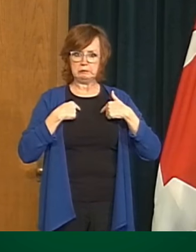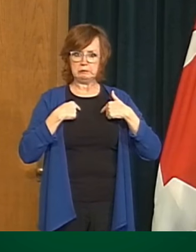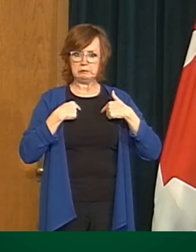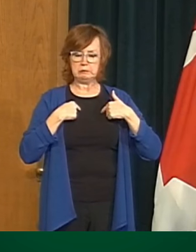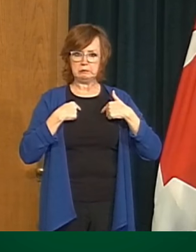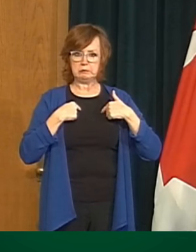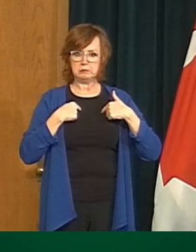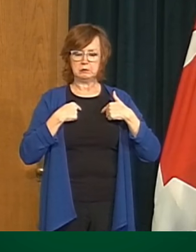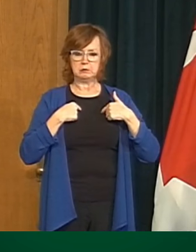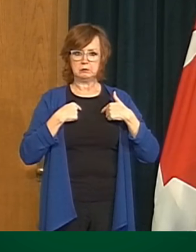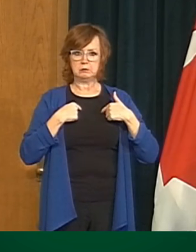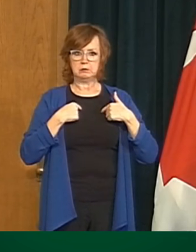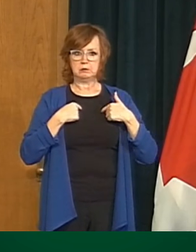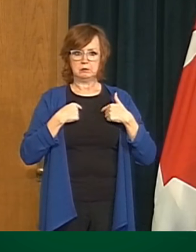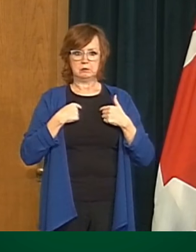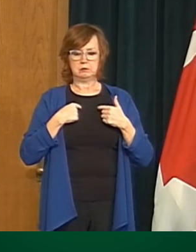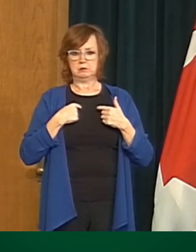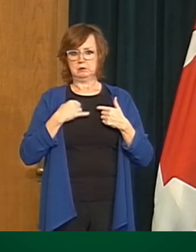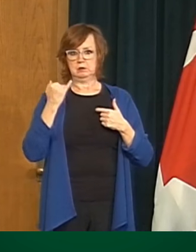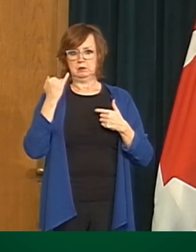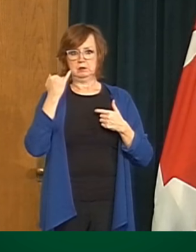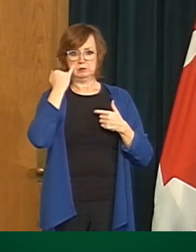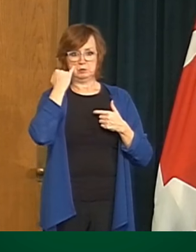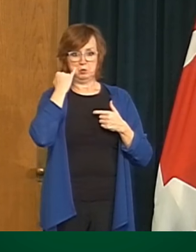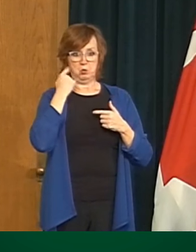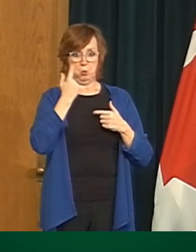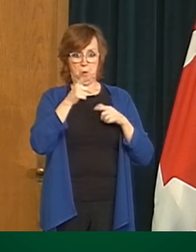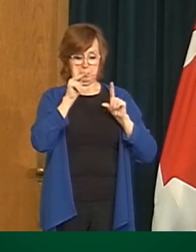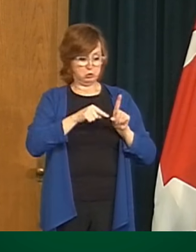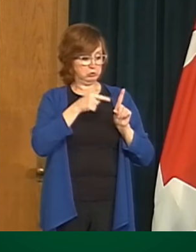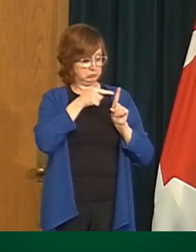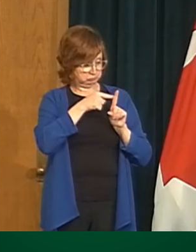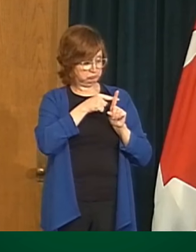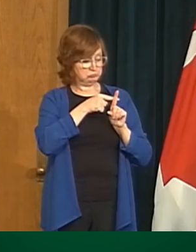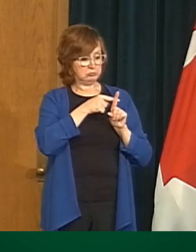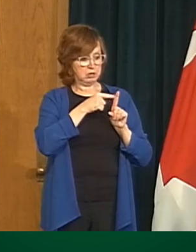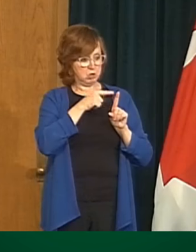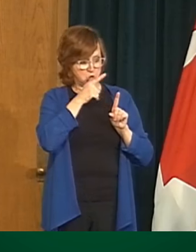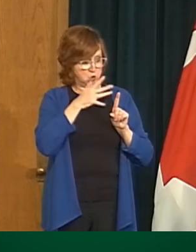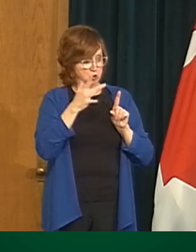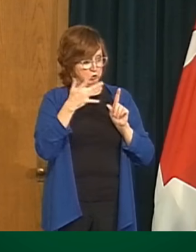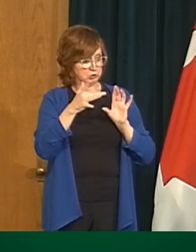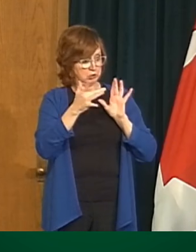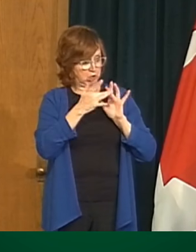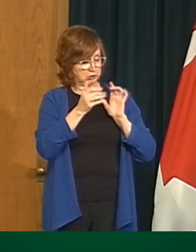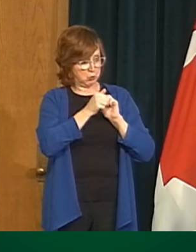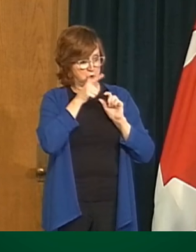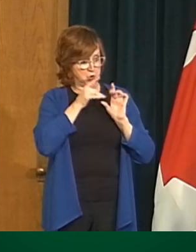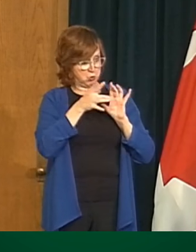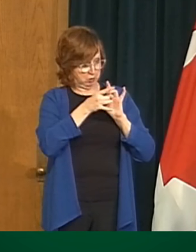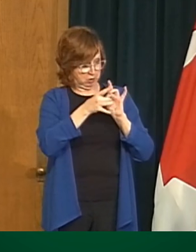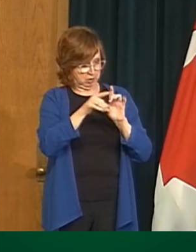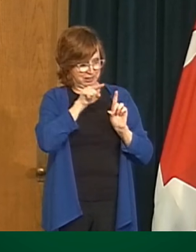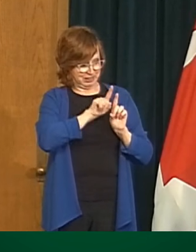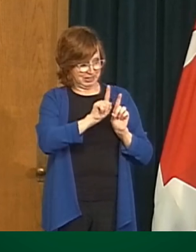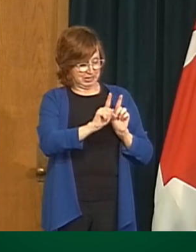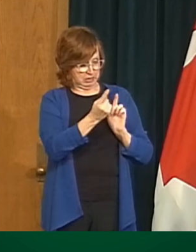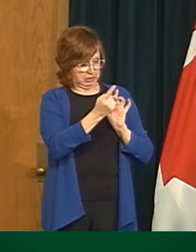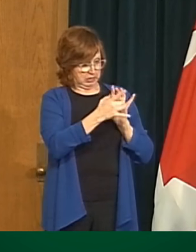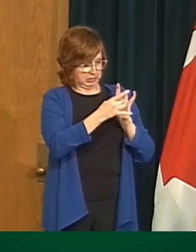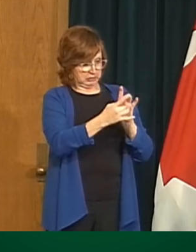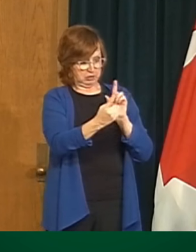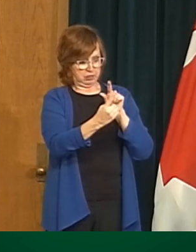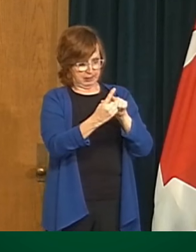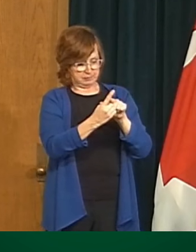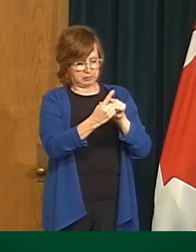one or two individuals that do follow through our contact tracing efforts, and that's why I have often said at this table that we should keep a